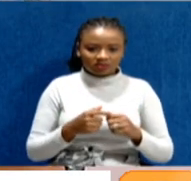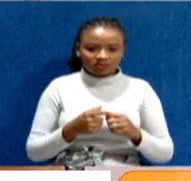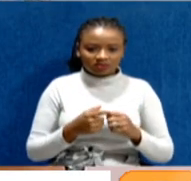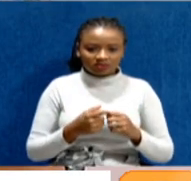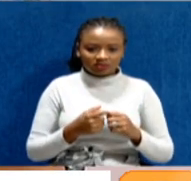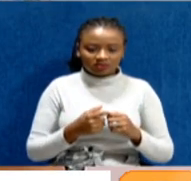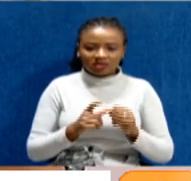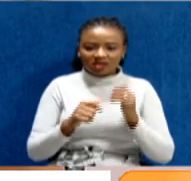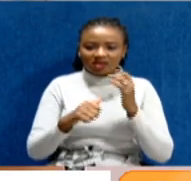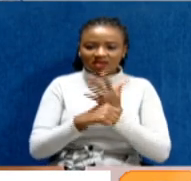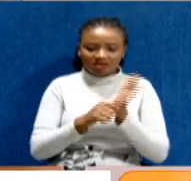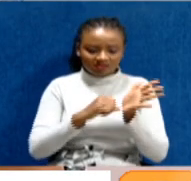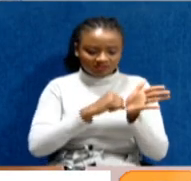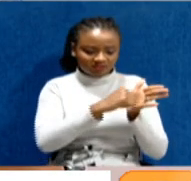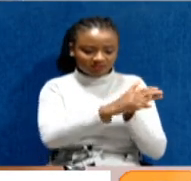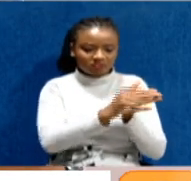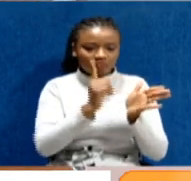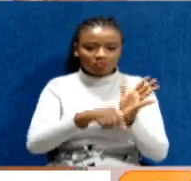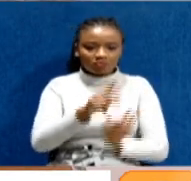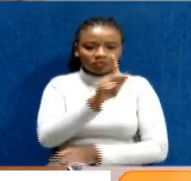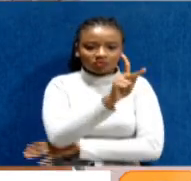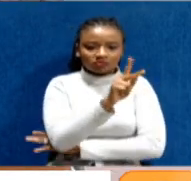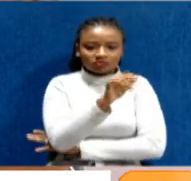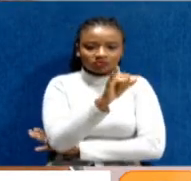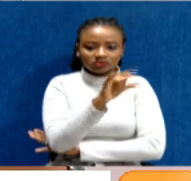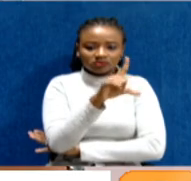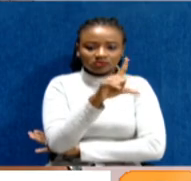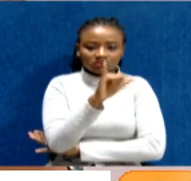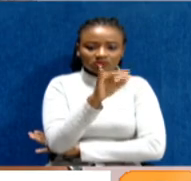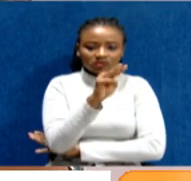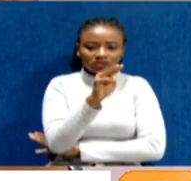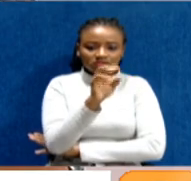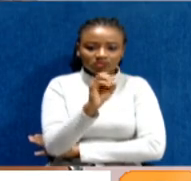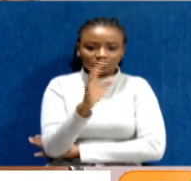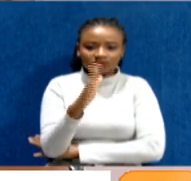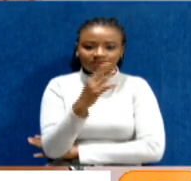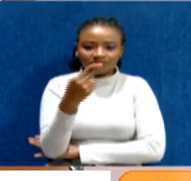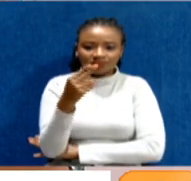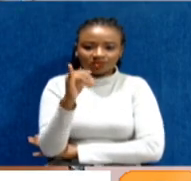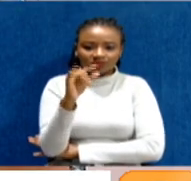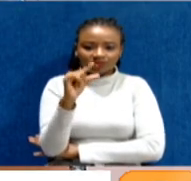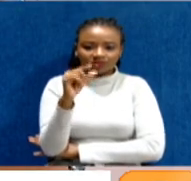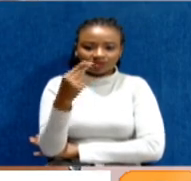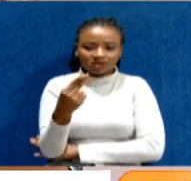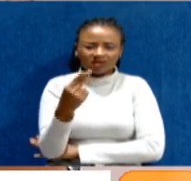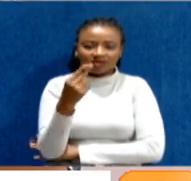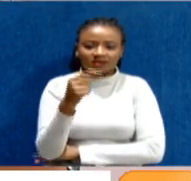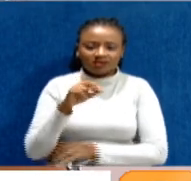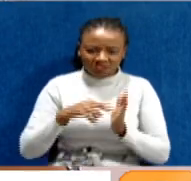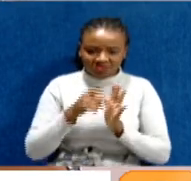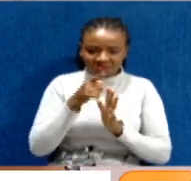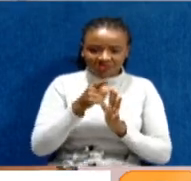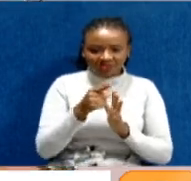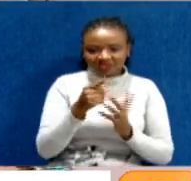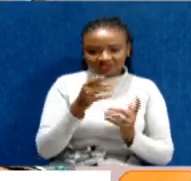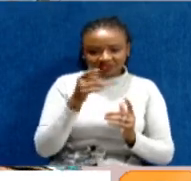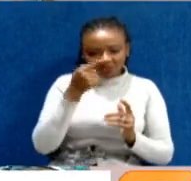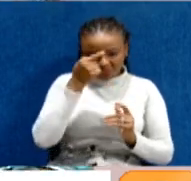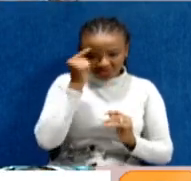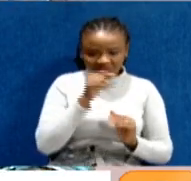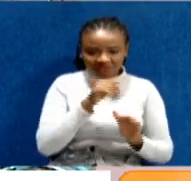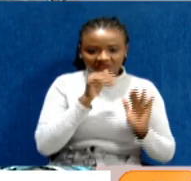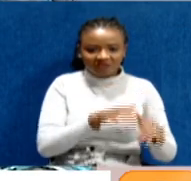labeled Kilimo Hai. So if you go to the shop, if it's written Kilimo Hai, you know that you're eating organic. Yeah. That's where you start. Okay. But